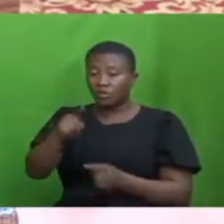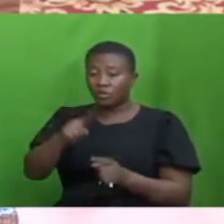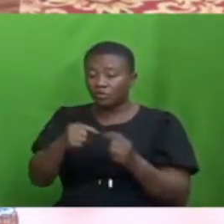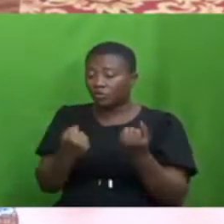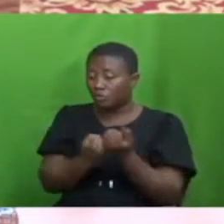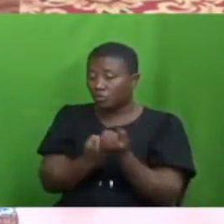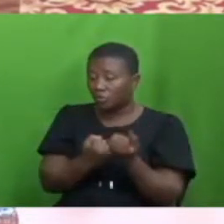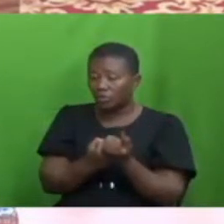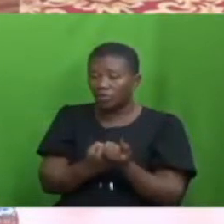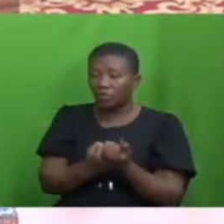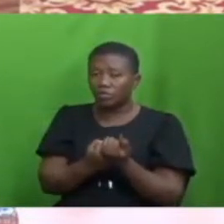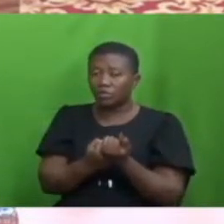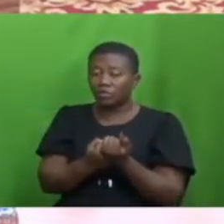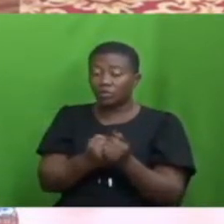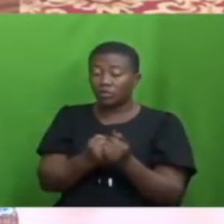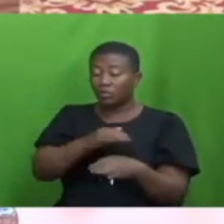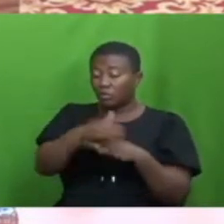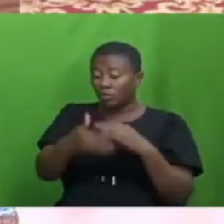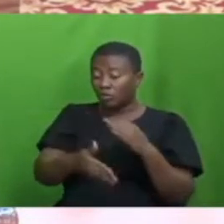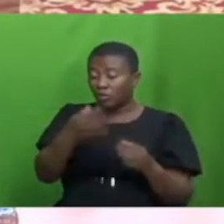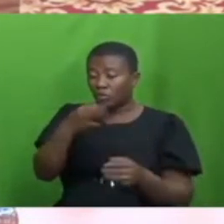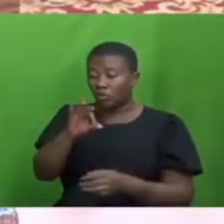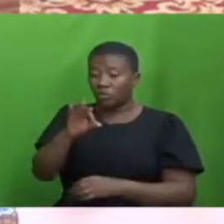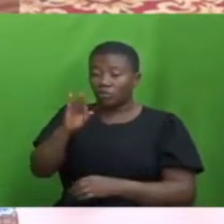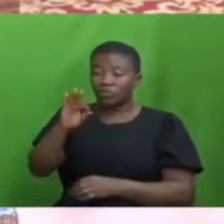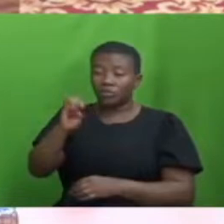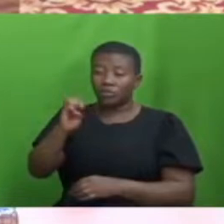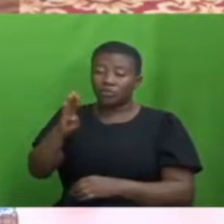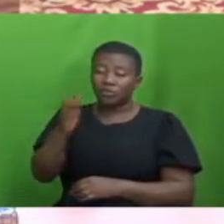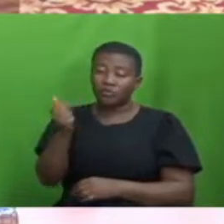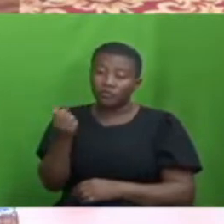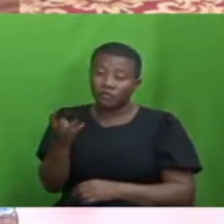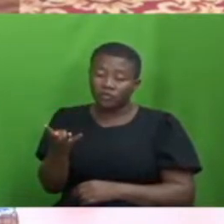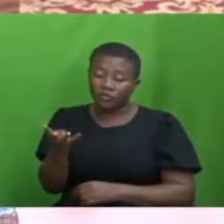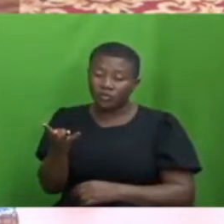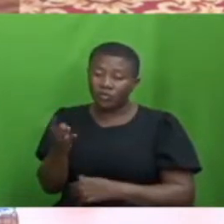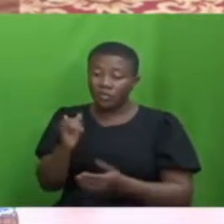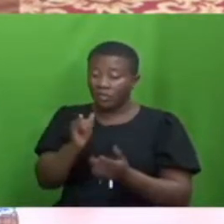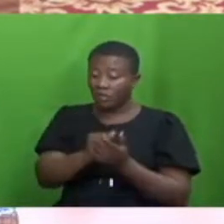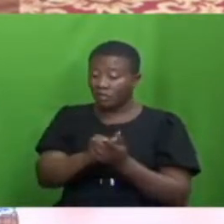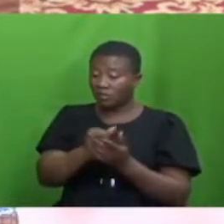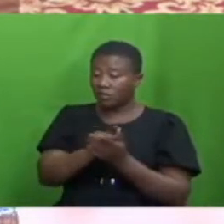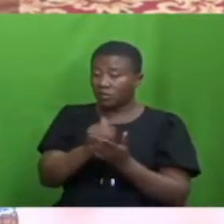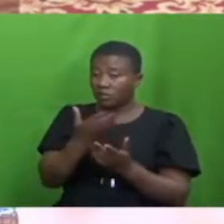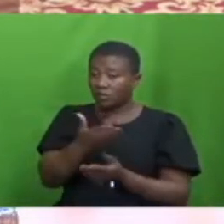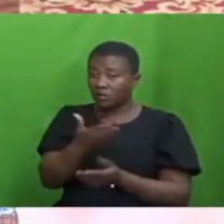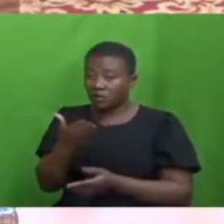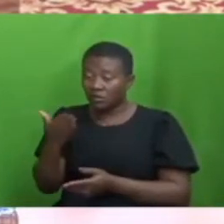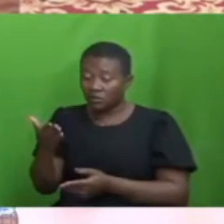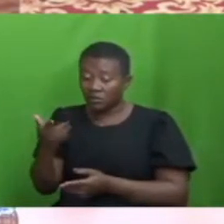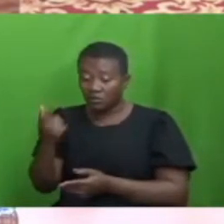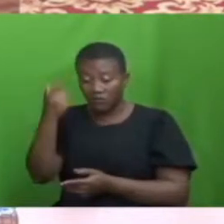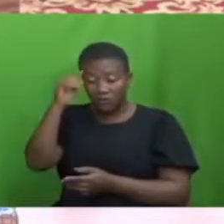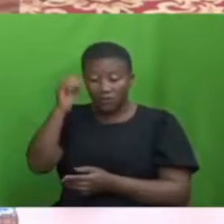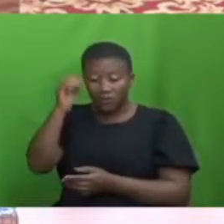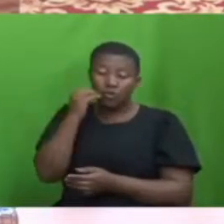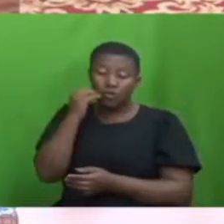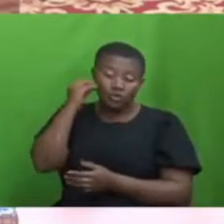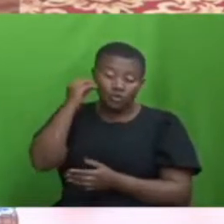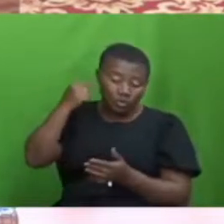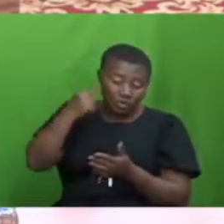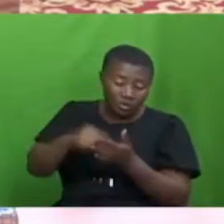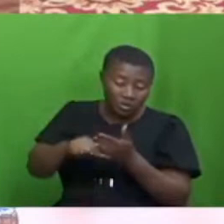PCPEC. Concluded on February 14th, the initial part of the debt operations, of which the domestic debt exchange